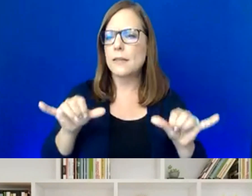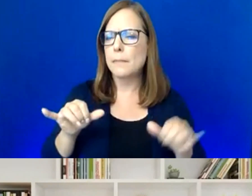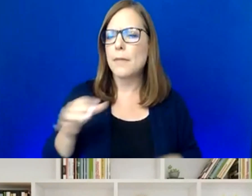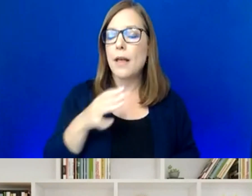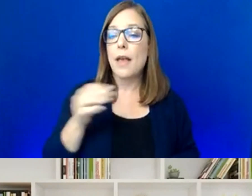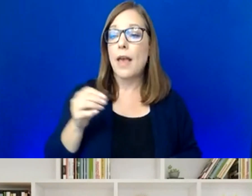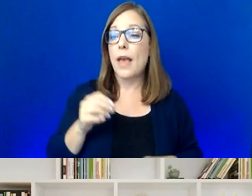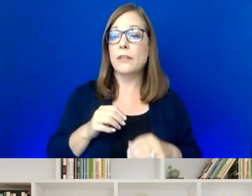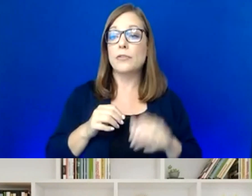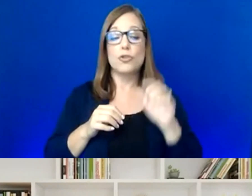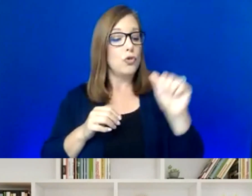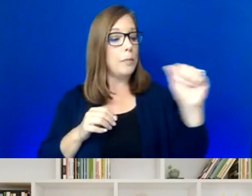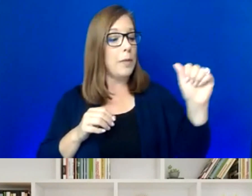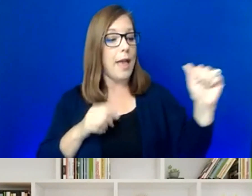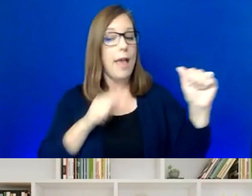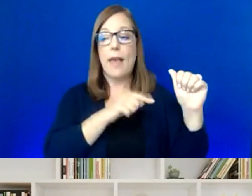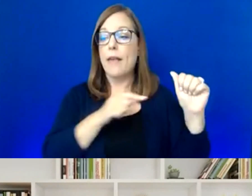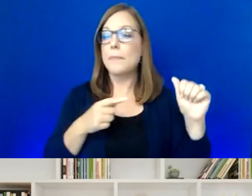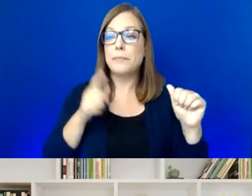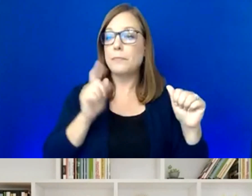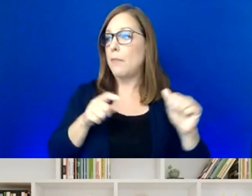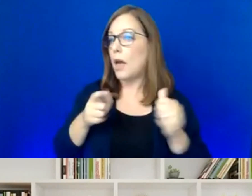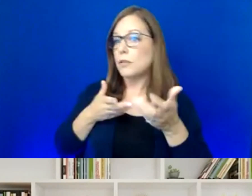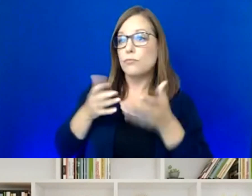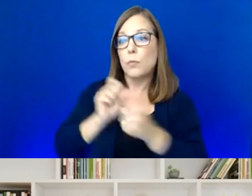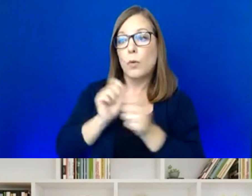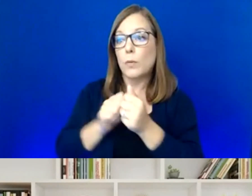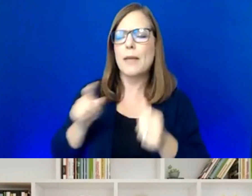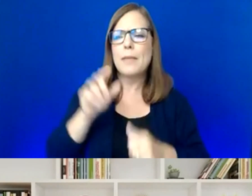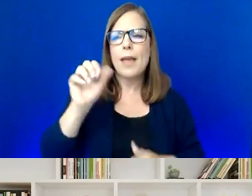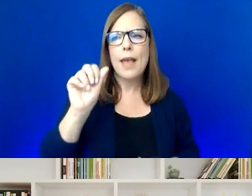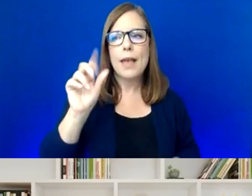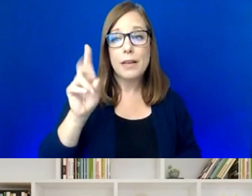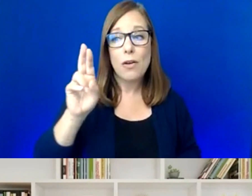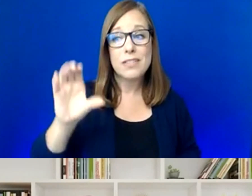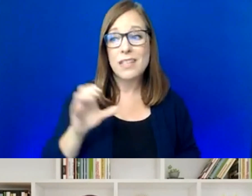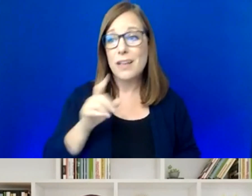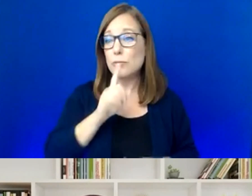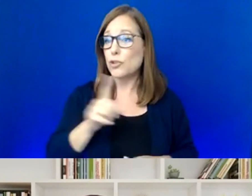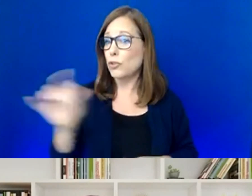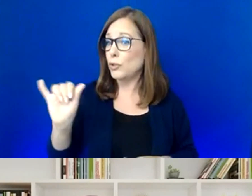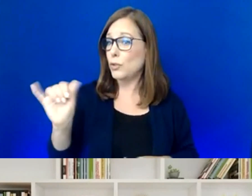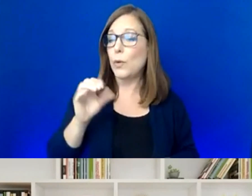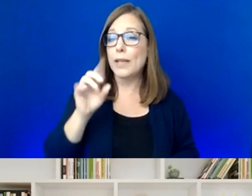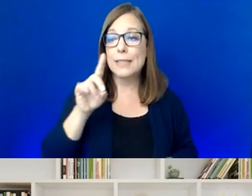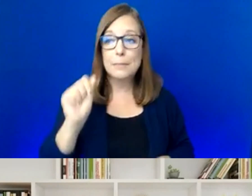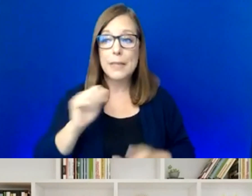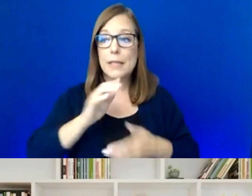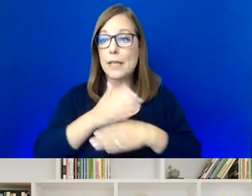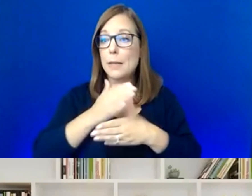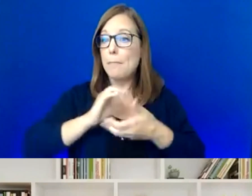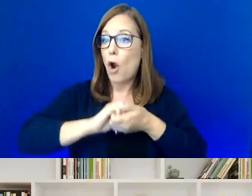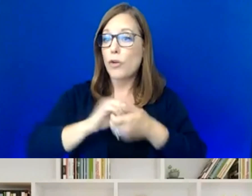AAA, and it has to be working with them, and probably the ADRC as well, the disability partners, because you don't just serve